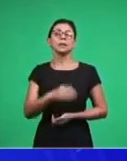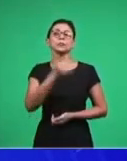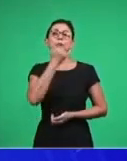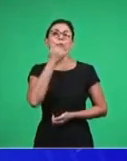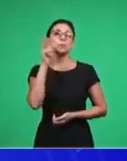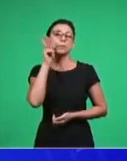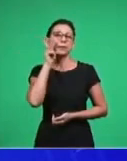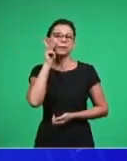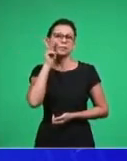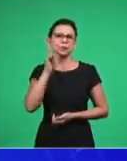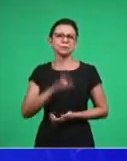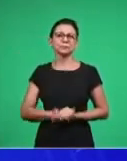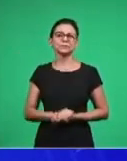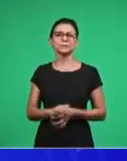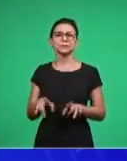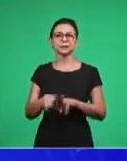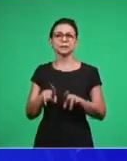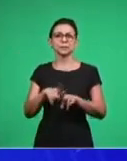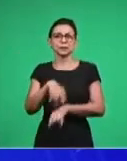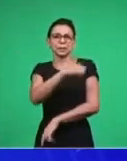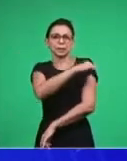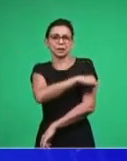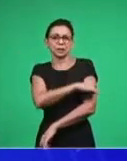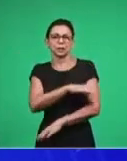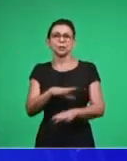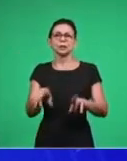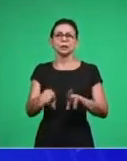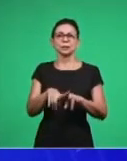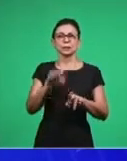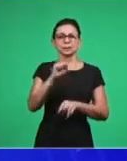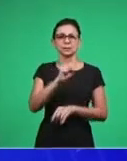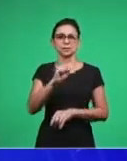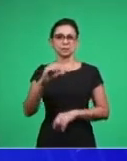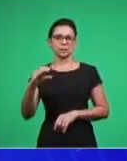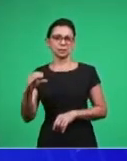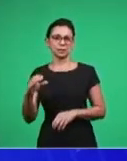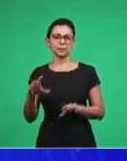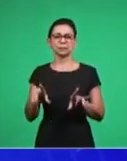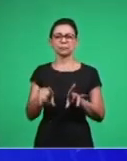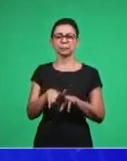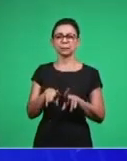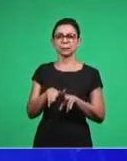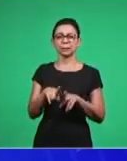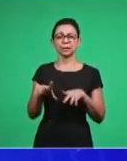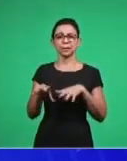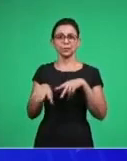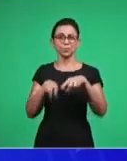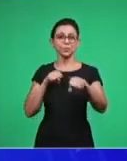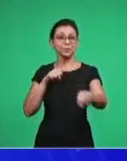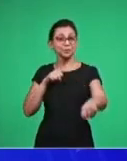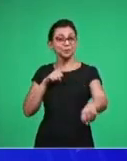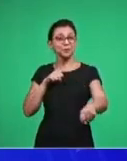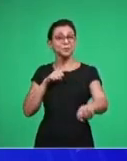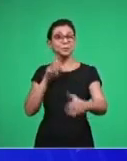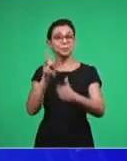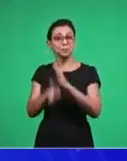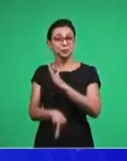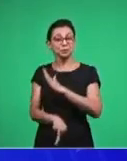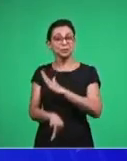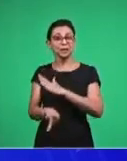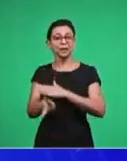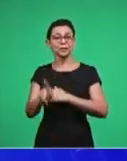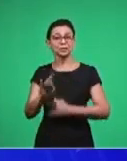The teaching project that we have in Brazil was also completed in Rio de Janeiro in one of our churches